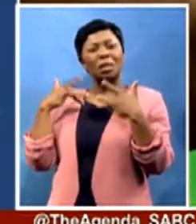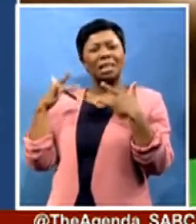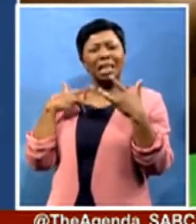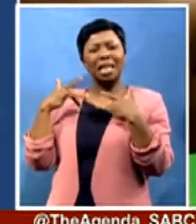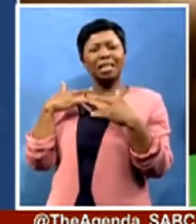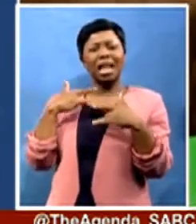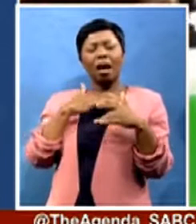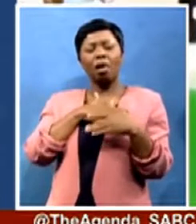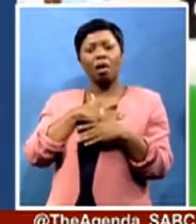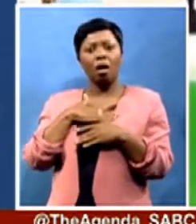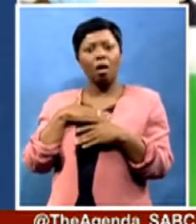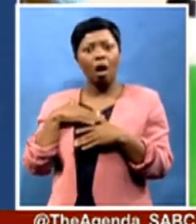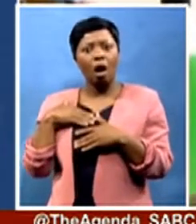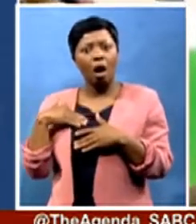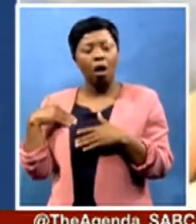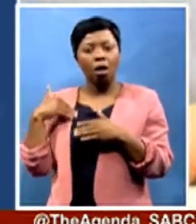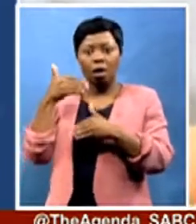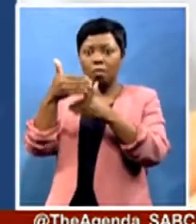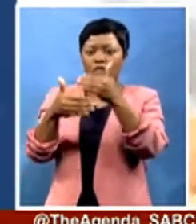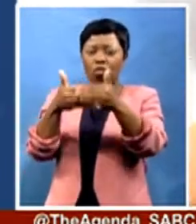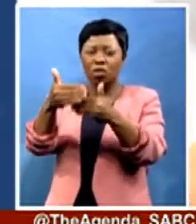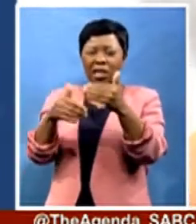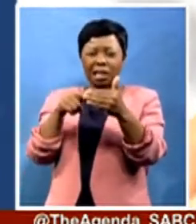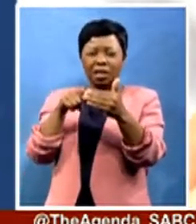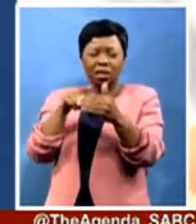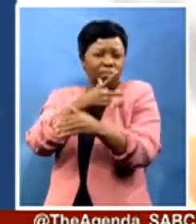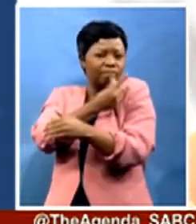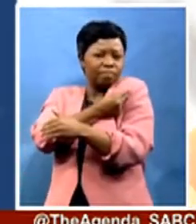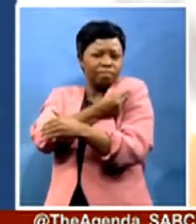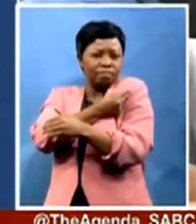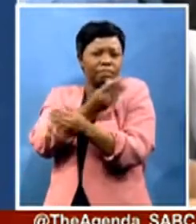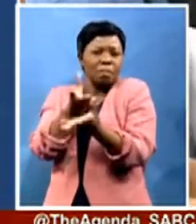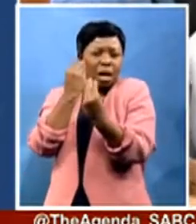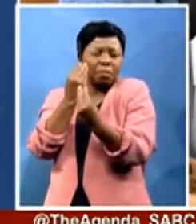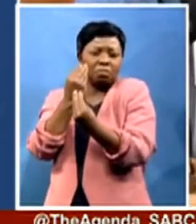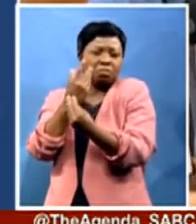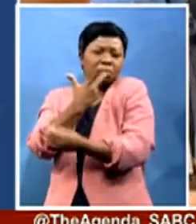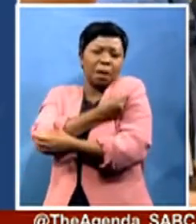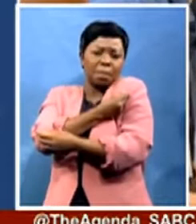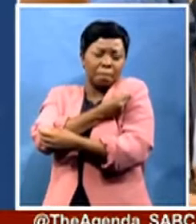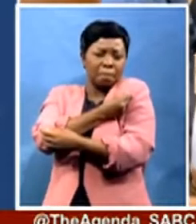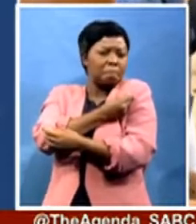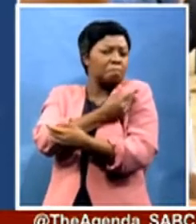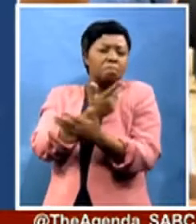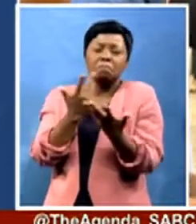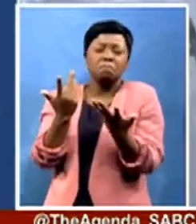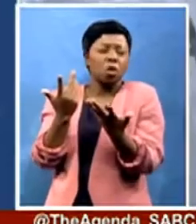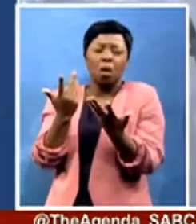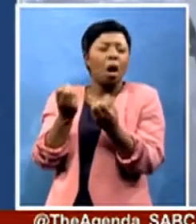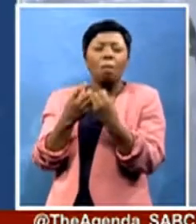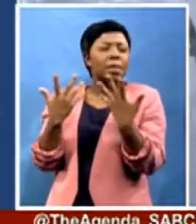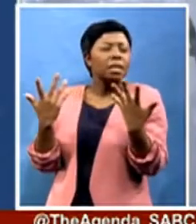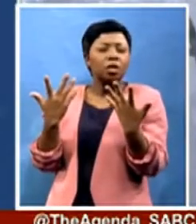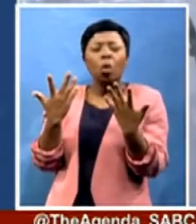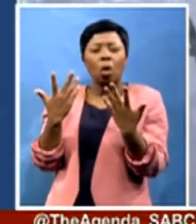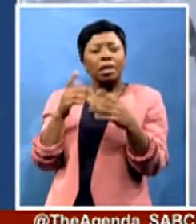vaccinating, in getting shots on arms. How many do you have a sort of time frame in terms of when you can